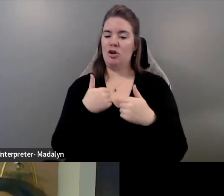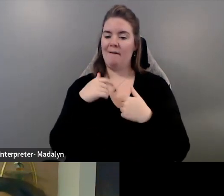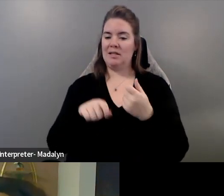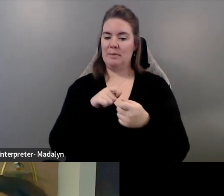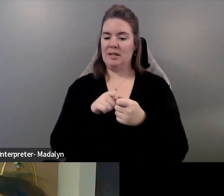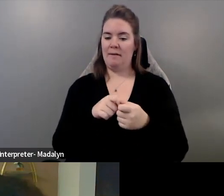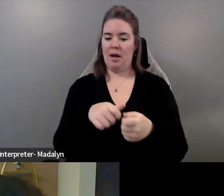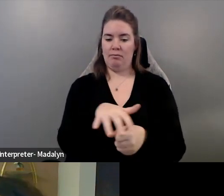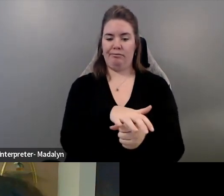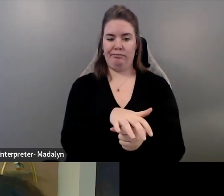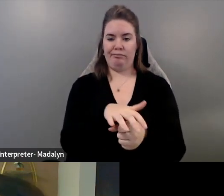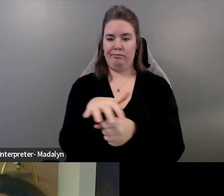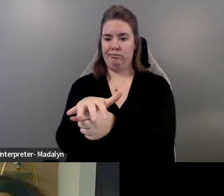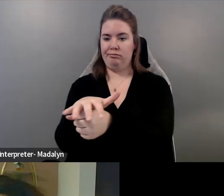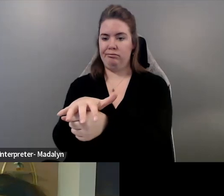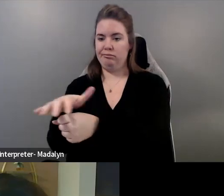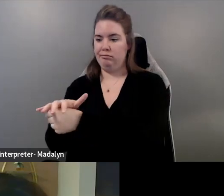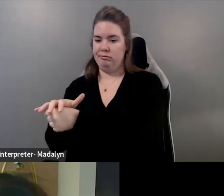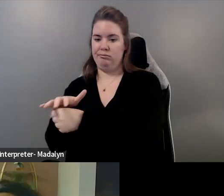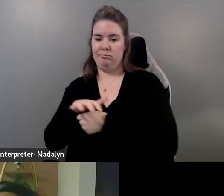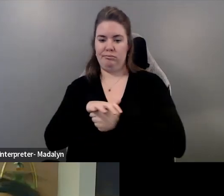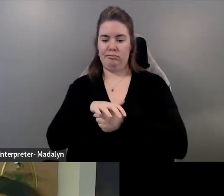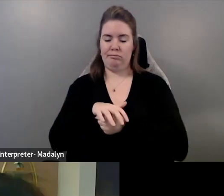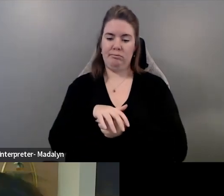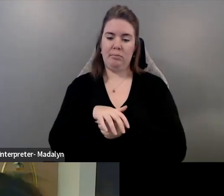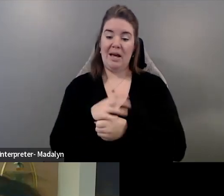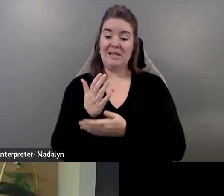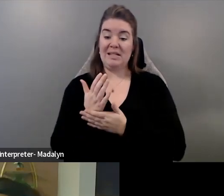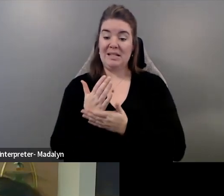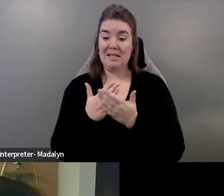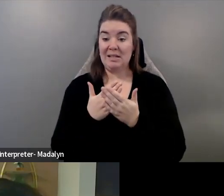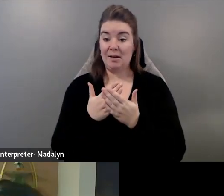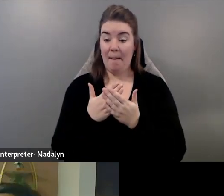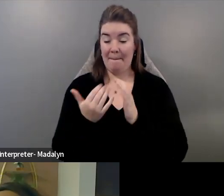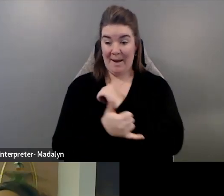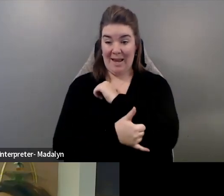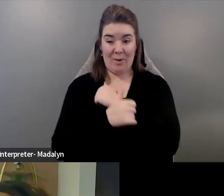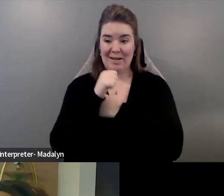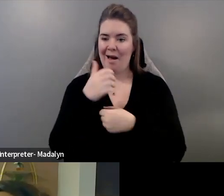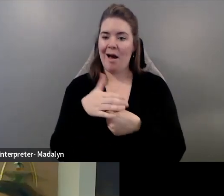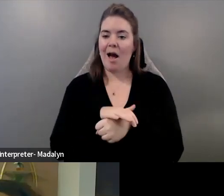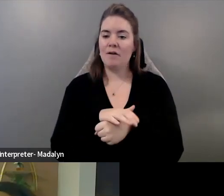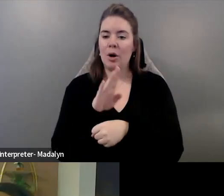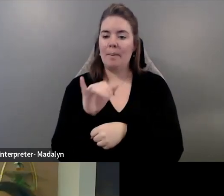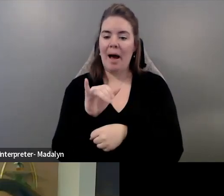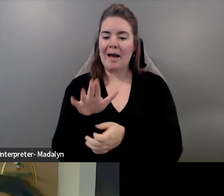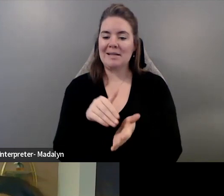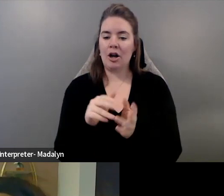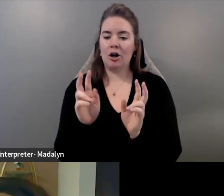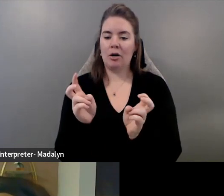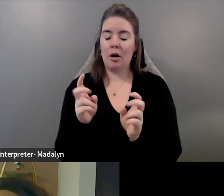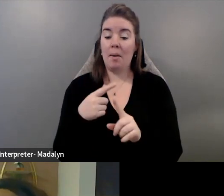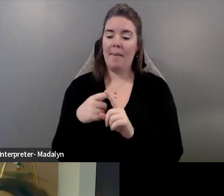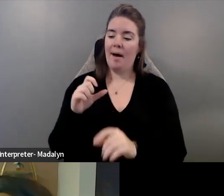other counties are not covered per se by a Center for Independent Living, whereas the SILC